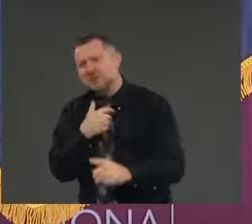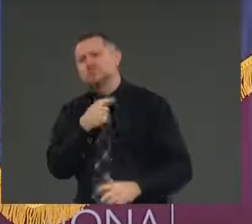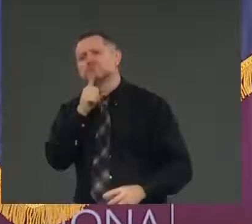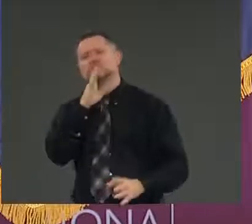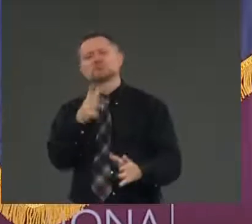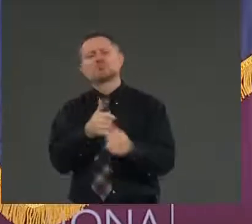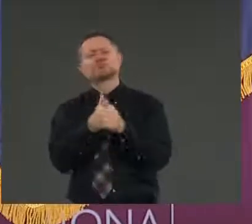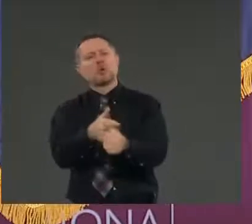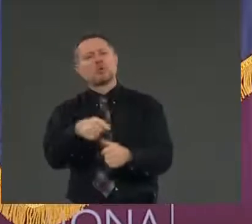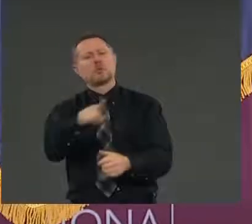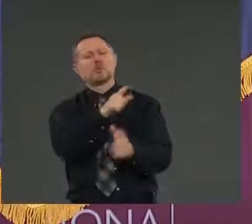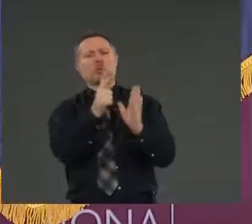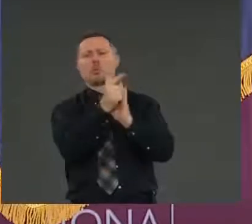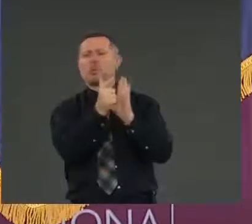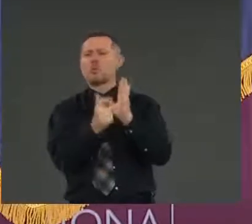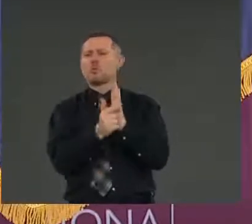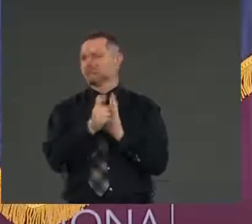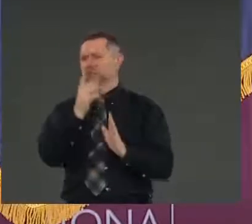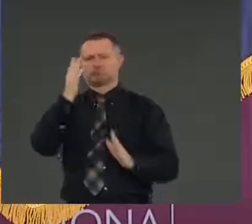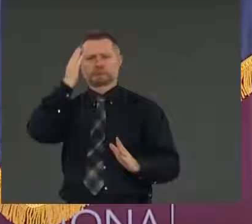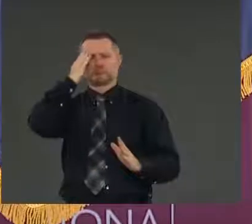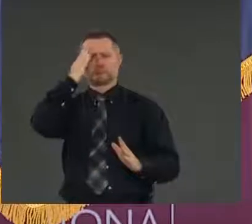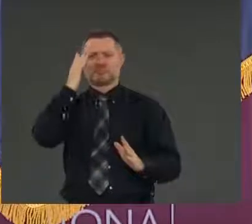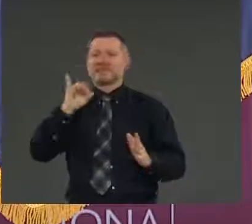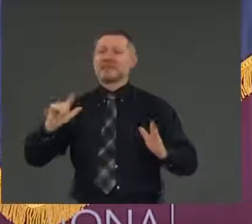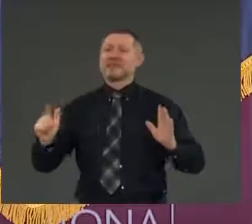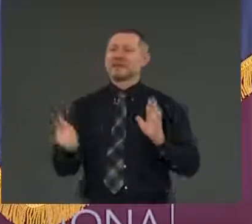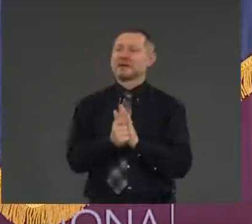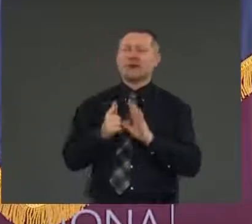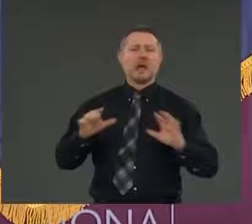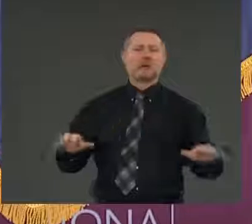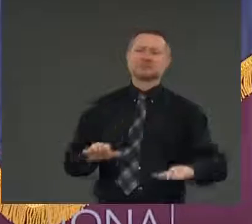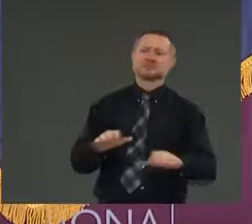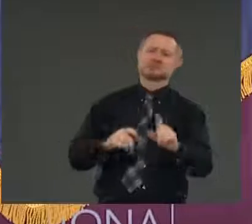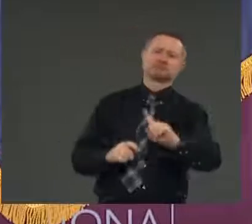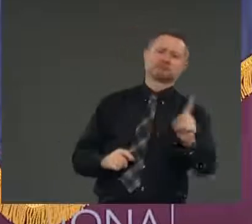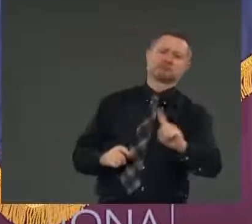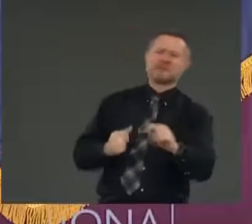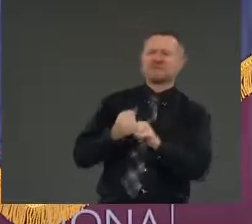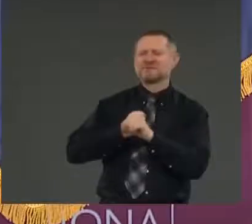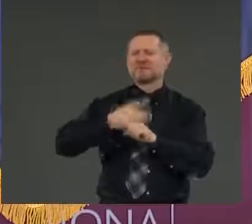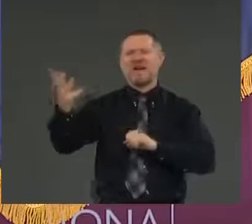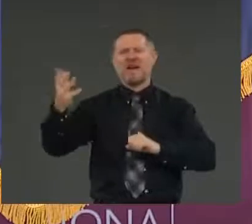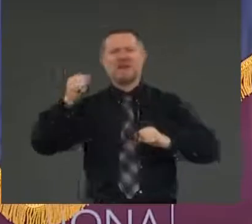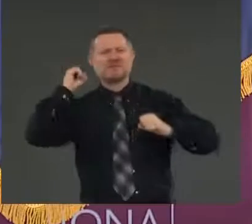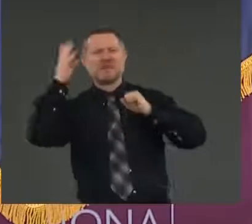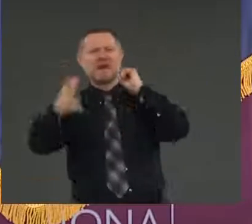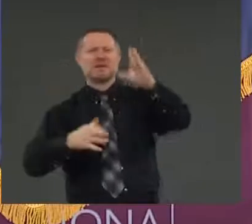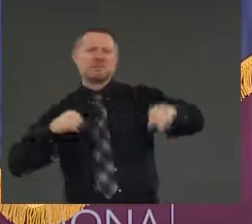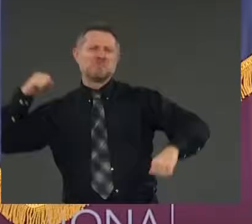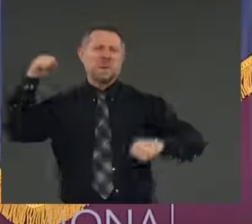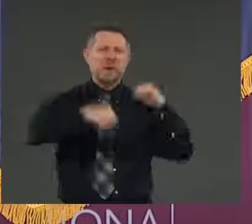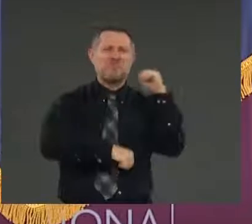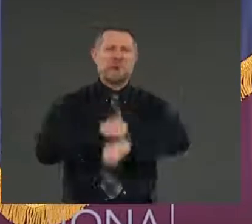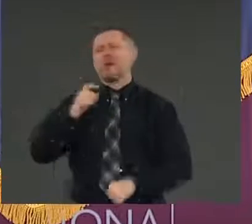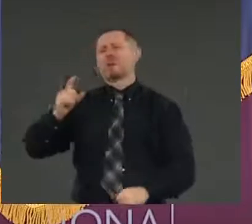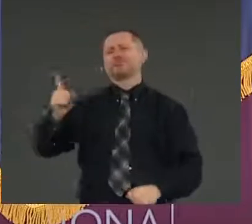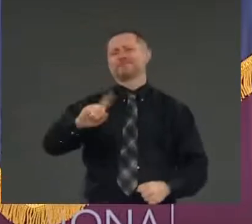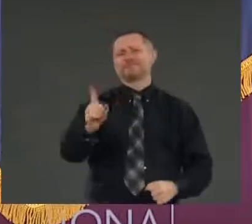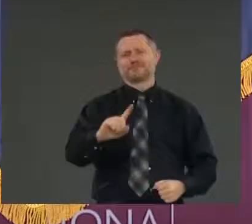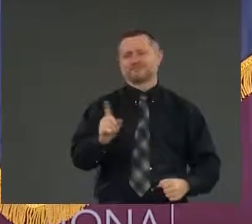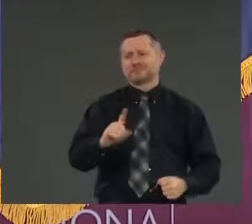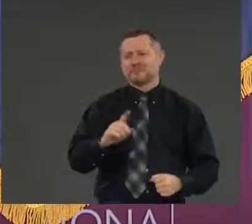against any of the criminality that has gone on, arson, thuggery, etc. But Martin Luther